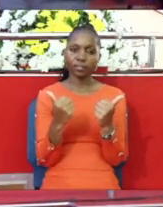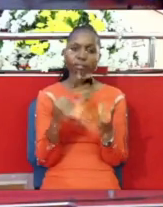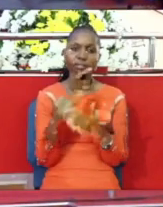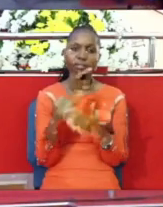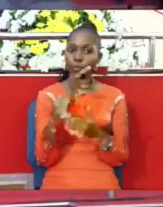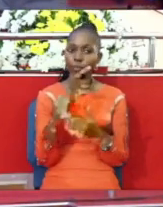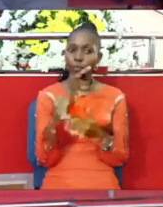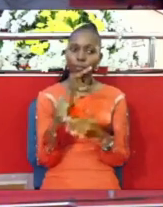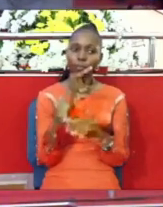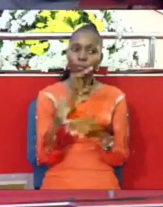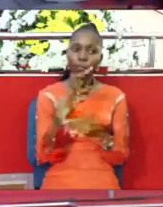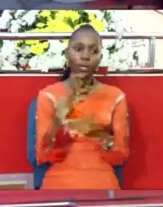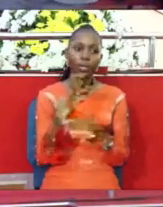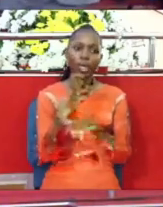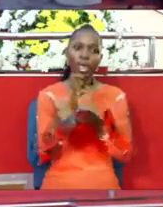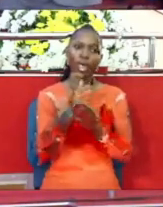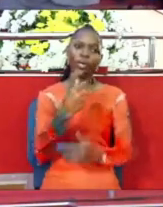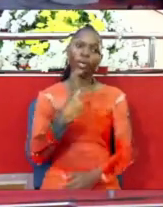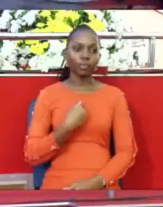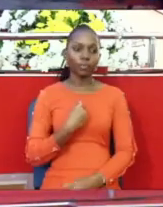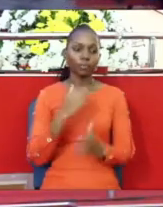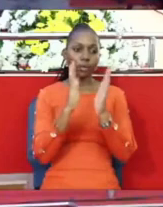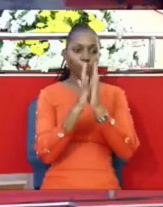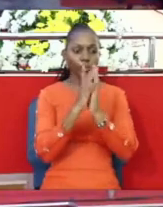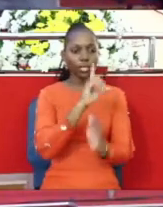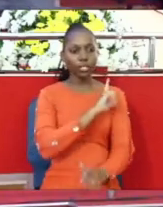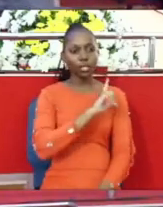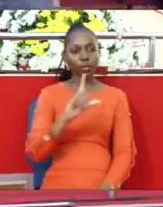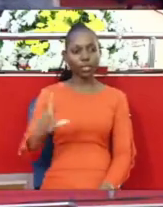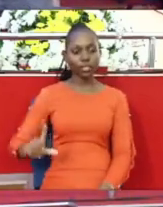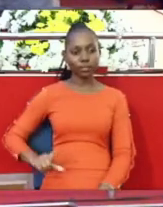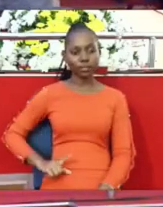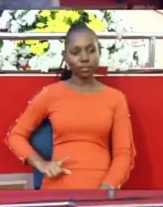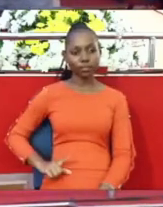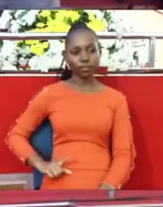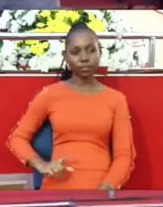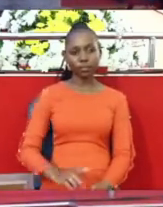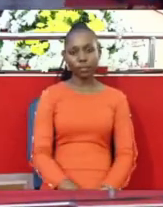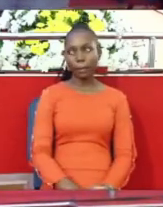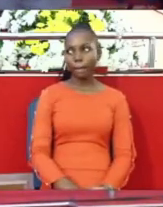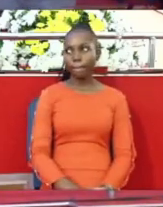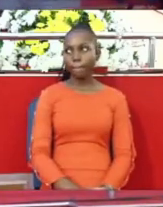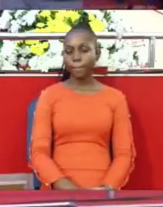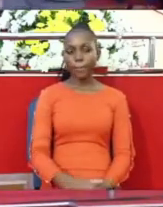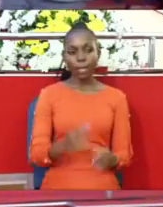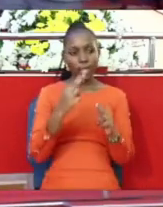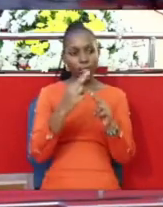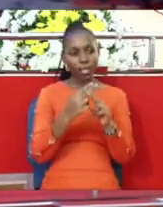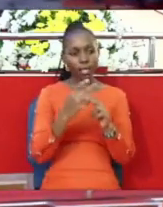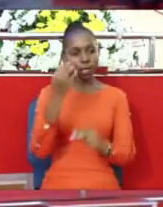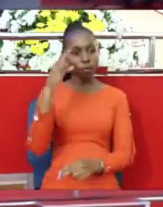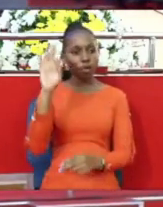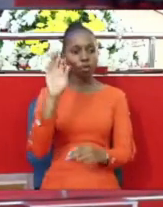to me. Bwana Yesu asifiwe. Jina la Bwana litukuzwe. The name of the Lord,